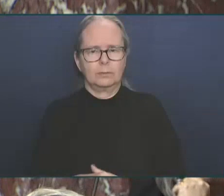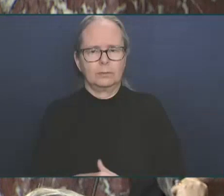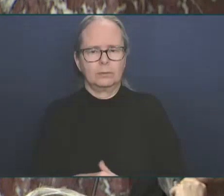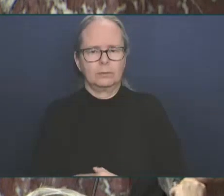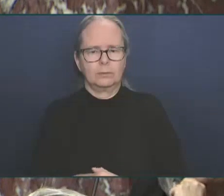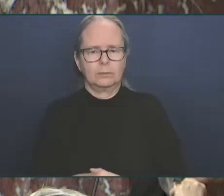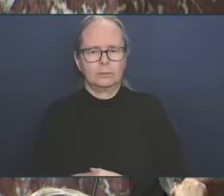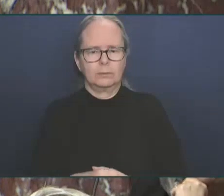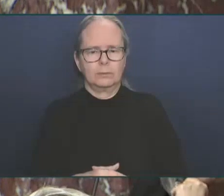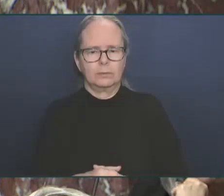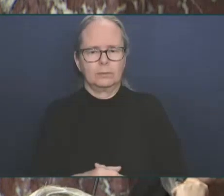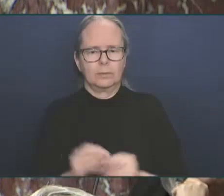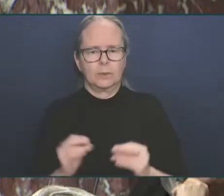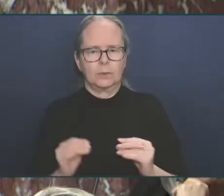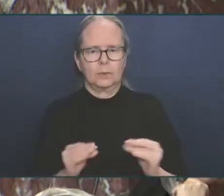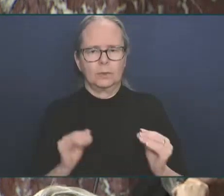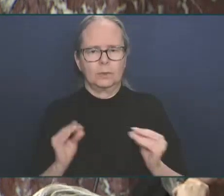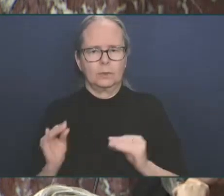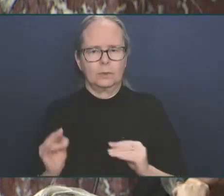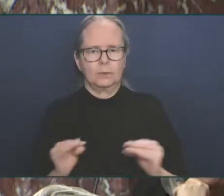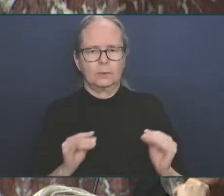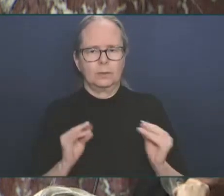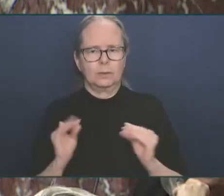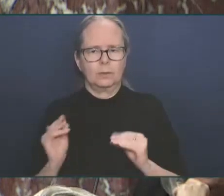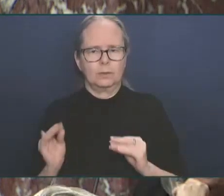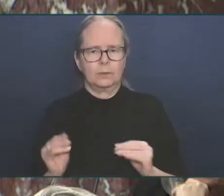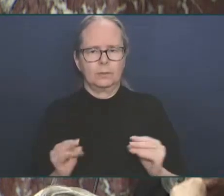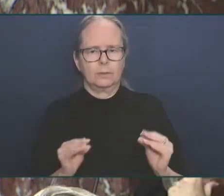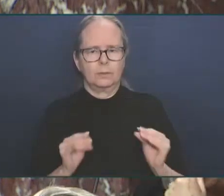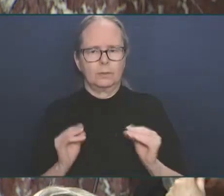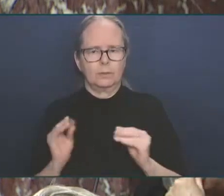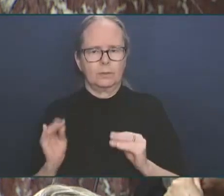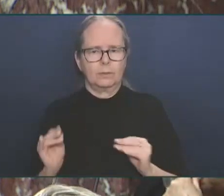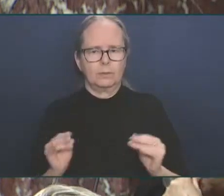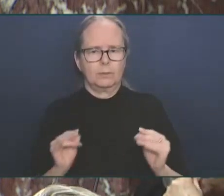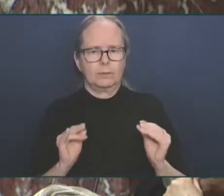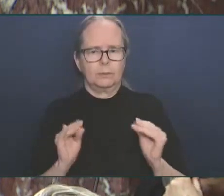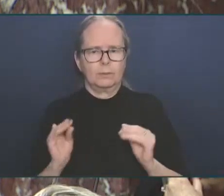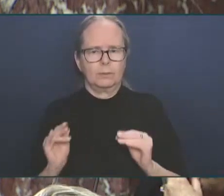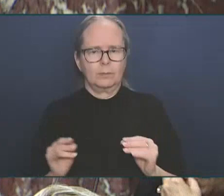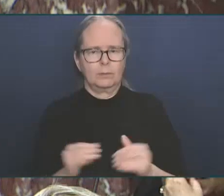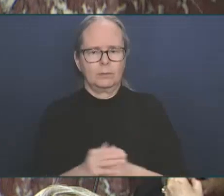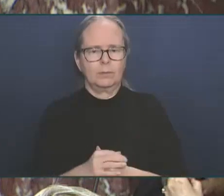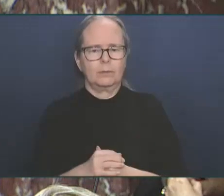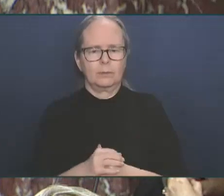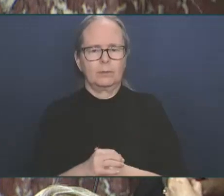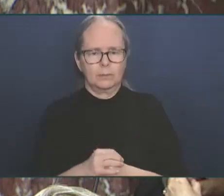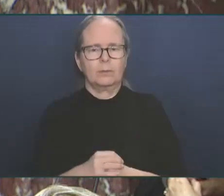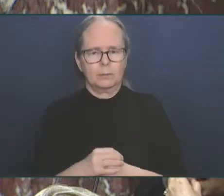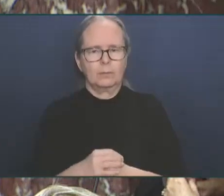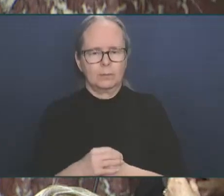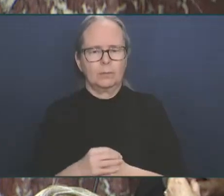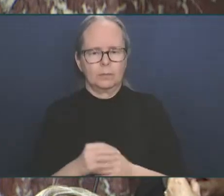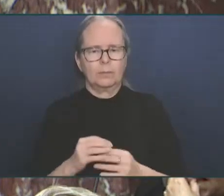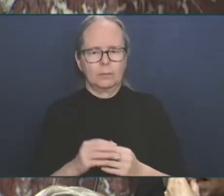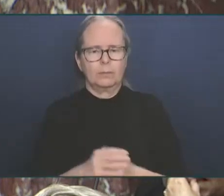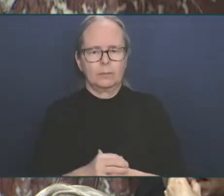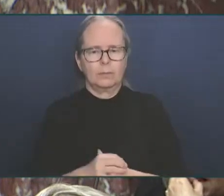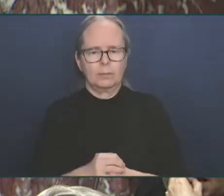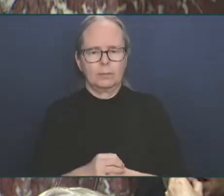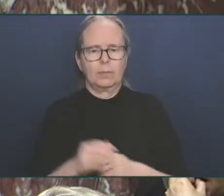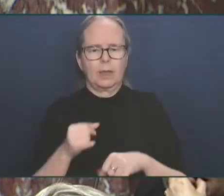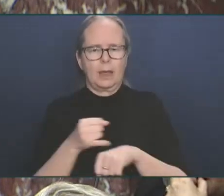Thank you, Mr. Speaker, and thank you to the member for the question. The Island Coastal Economic Trust has played a very important role in